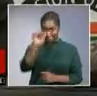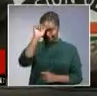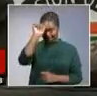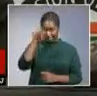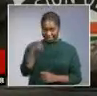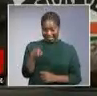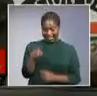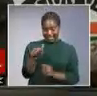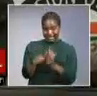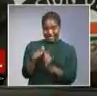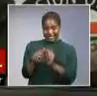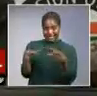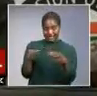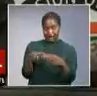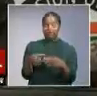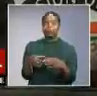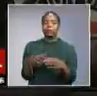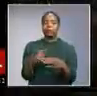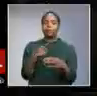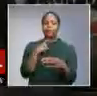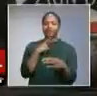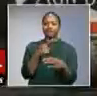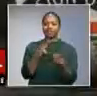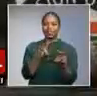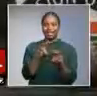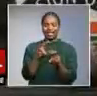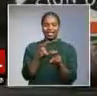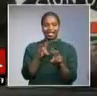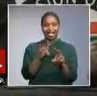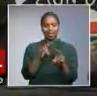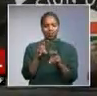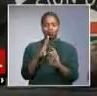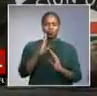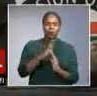brought forward the issue of denial. That issue